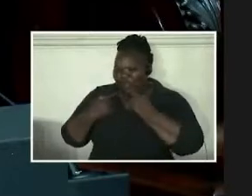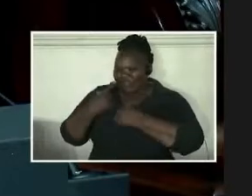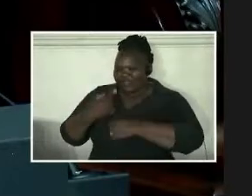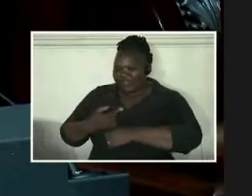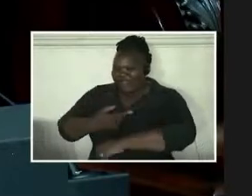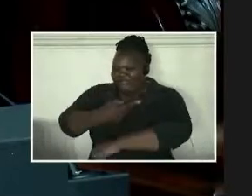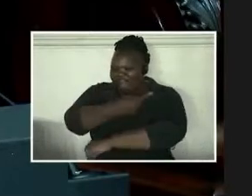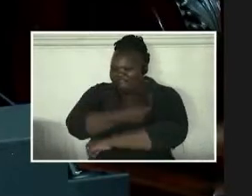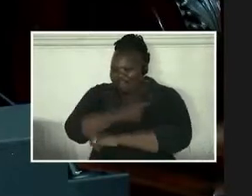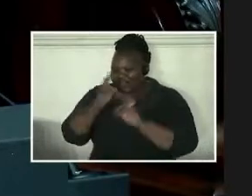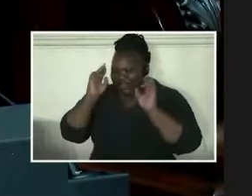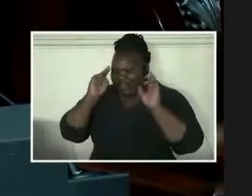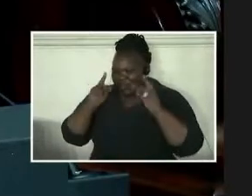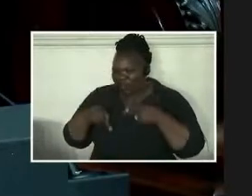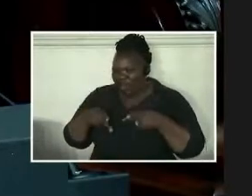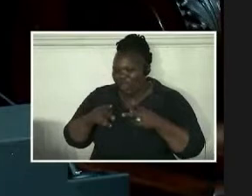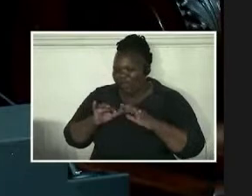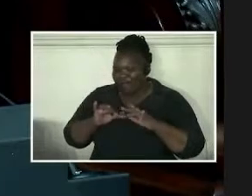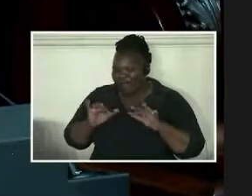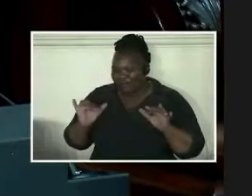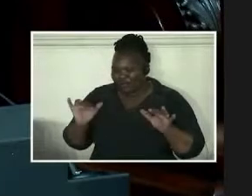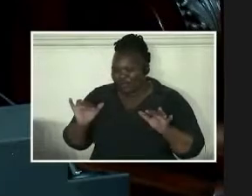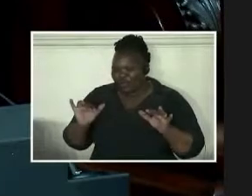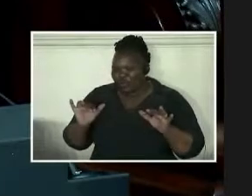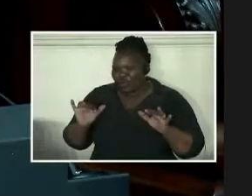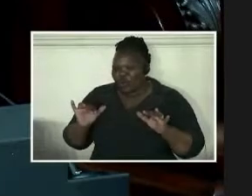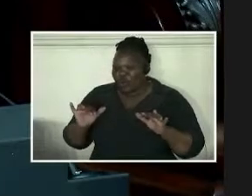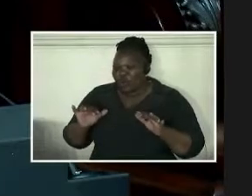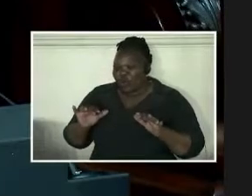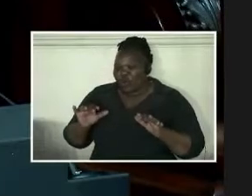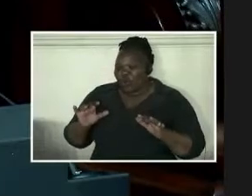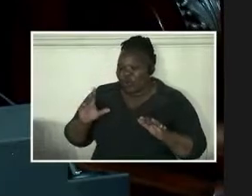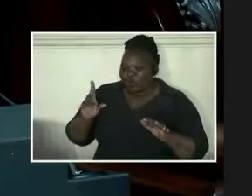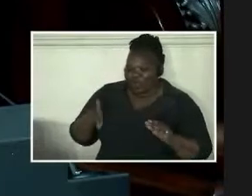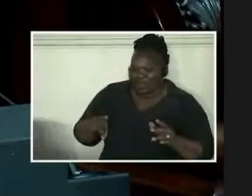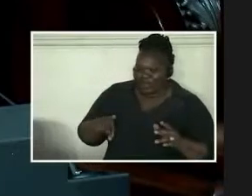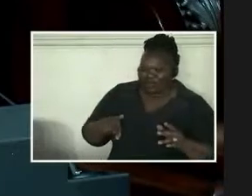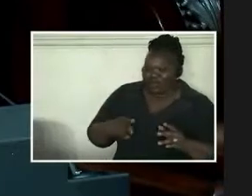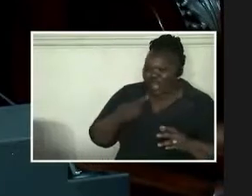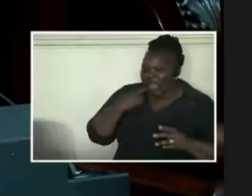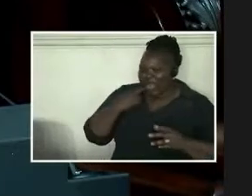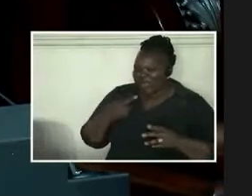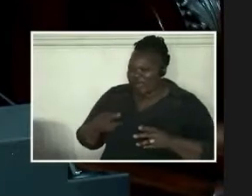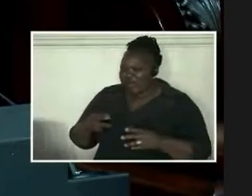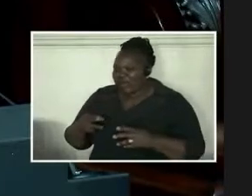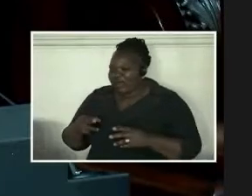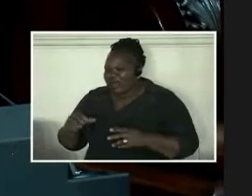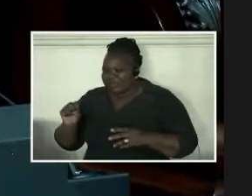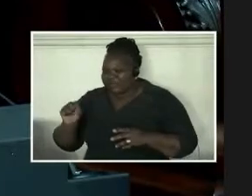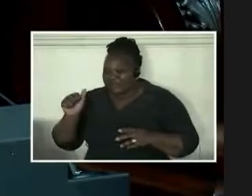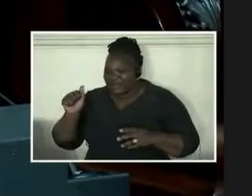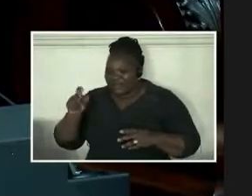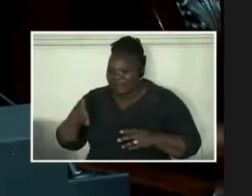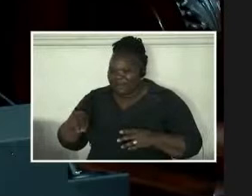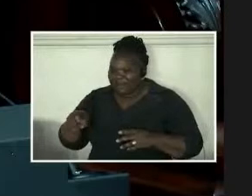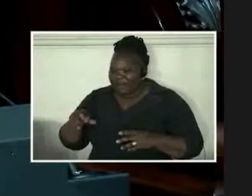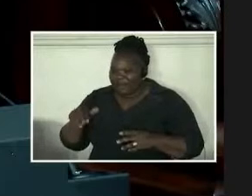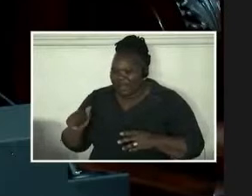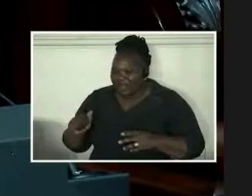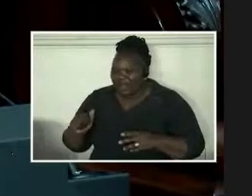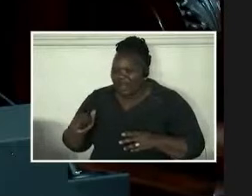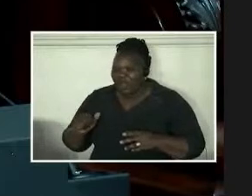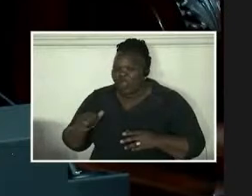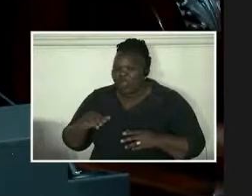promised that the pc will be finished with a report from sapra once released including the